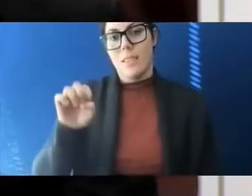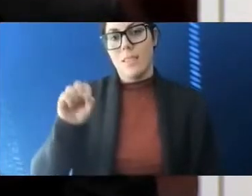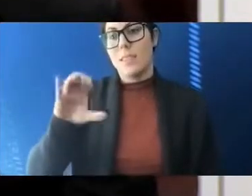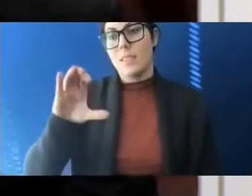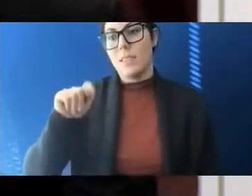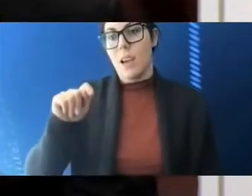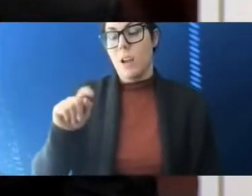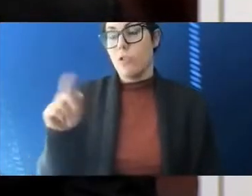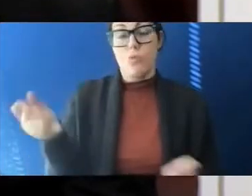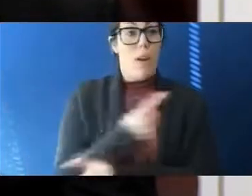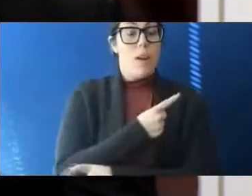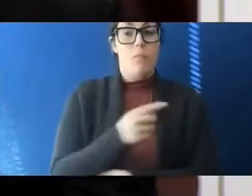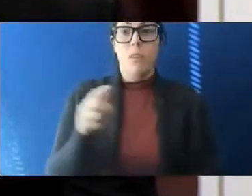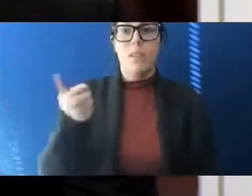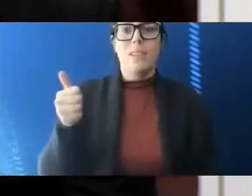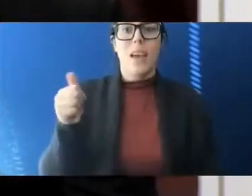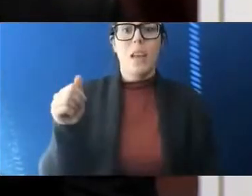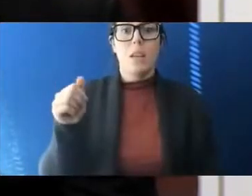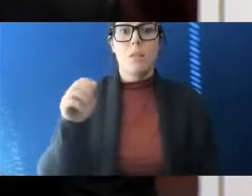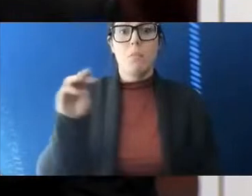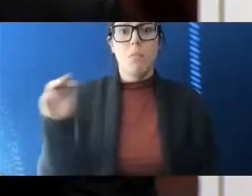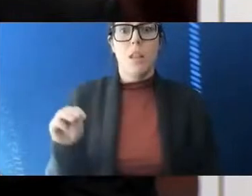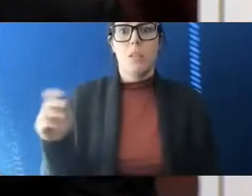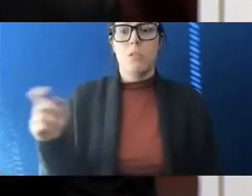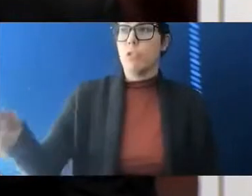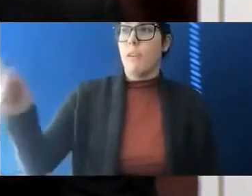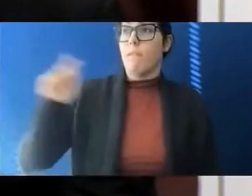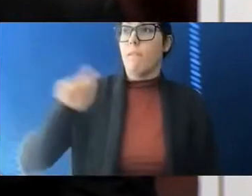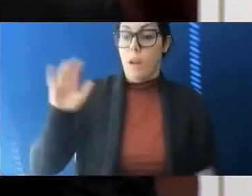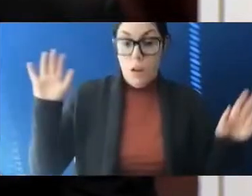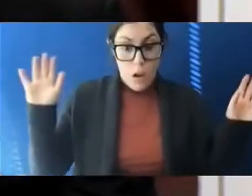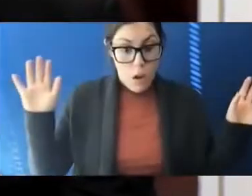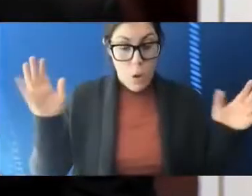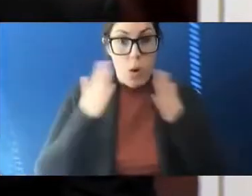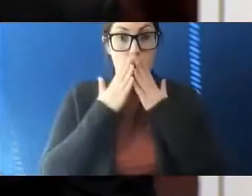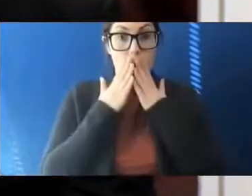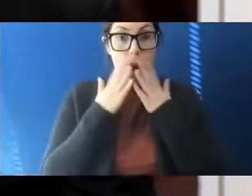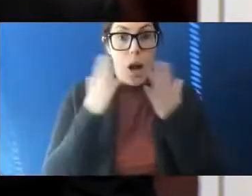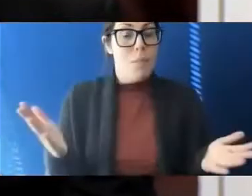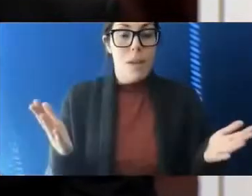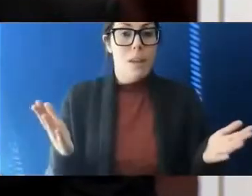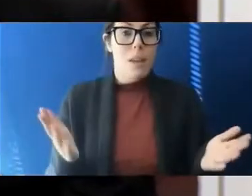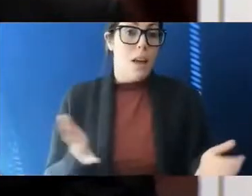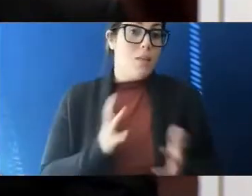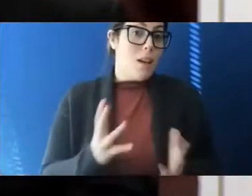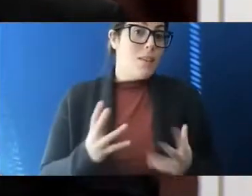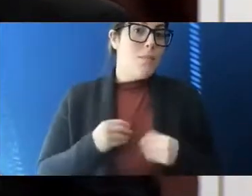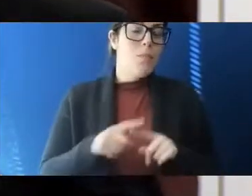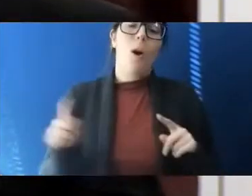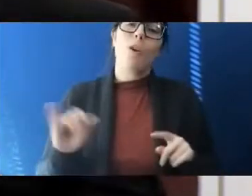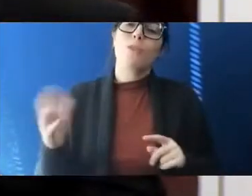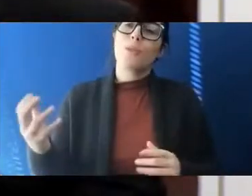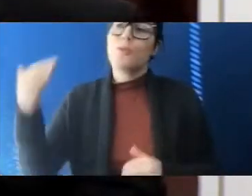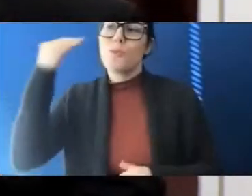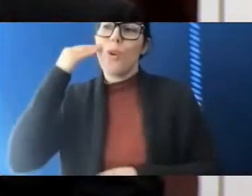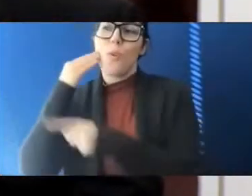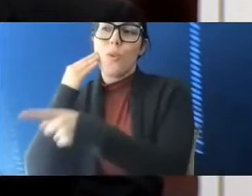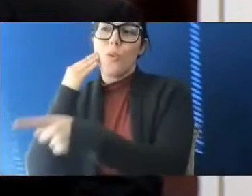million. No commitments. Just give me a one page in 1 year to tell what have you done with our